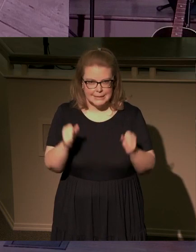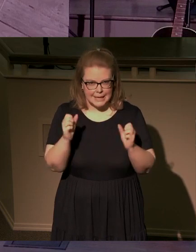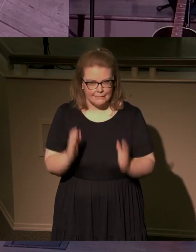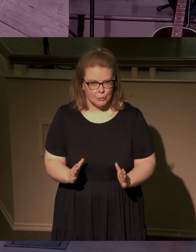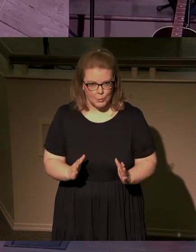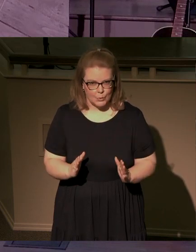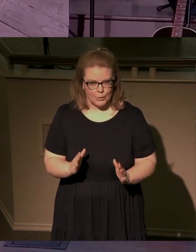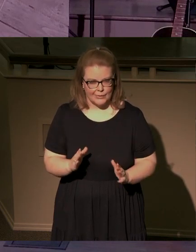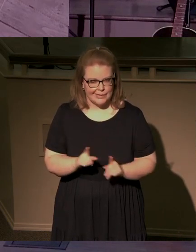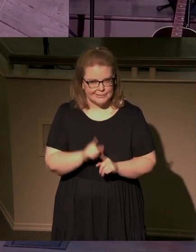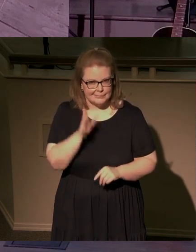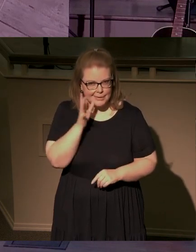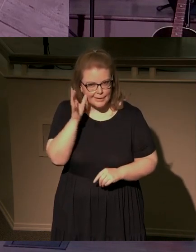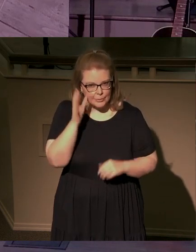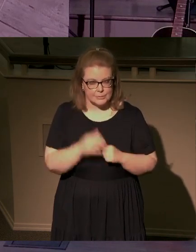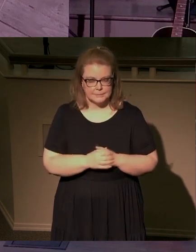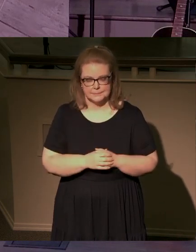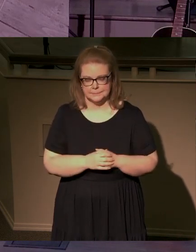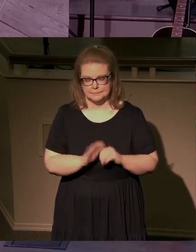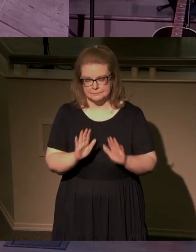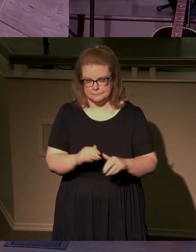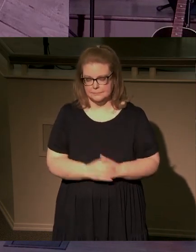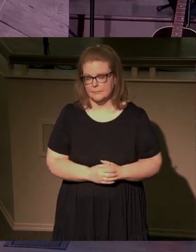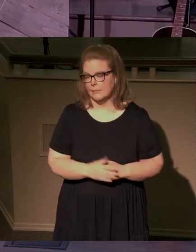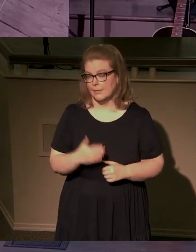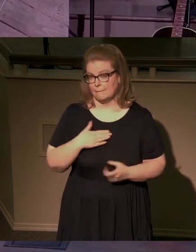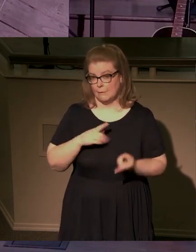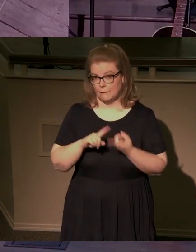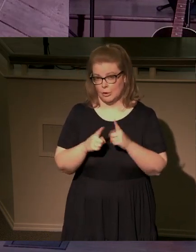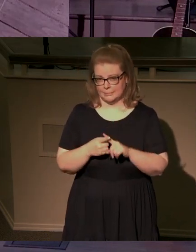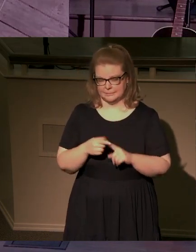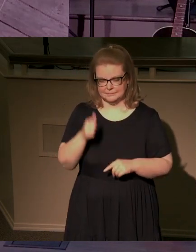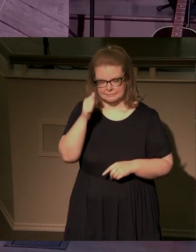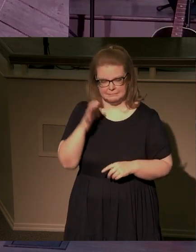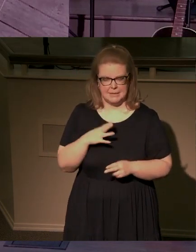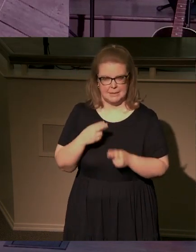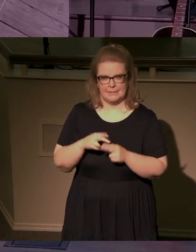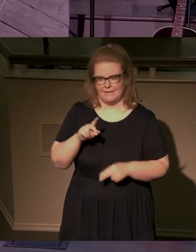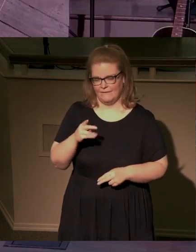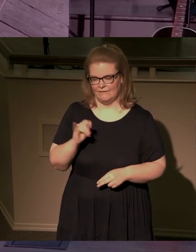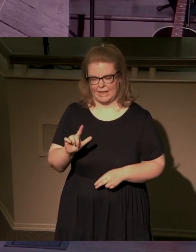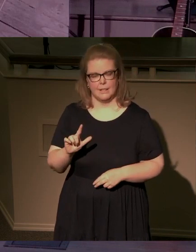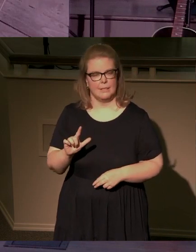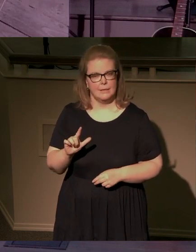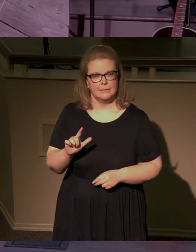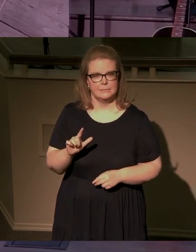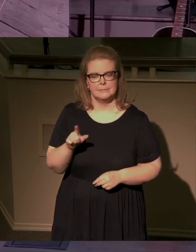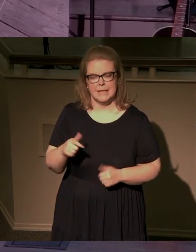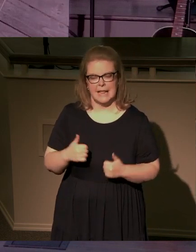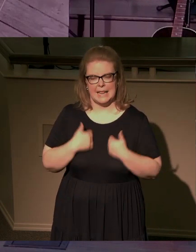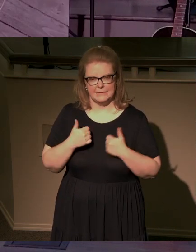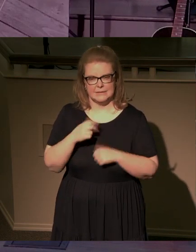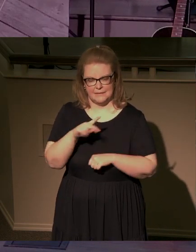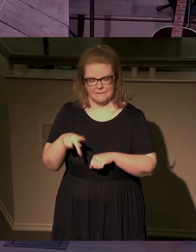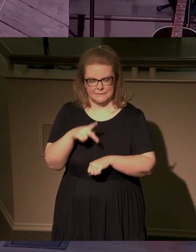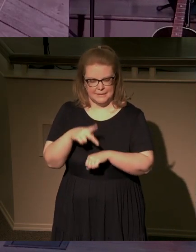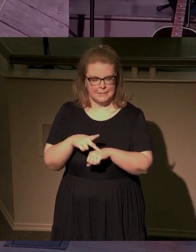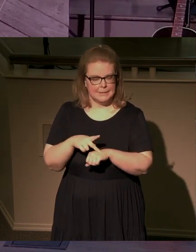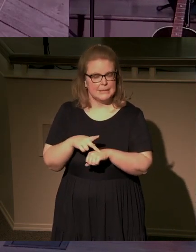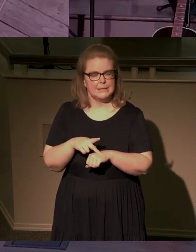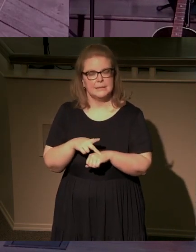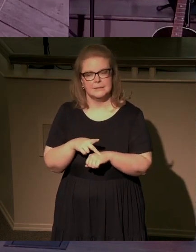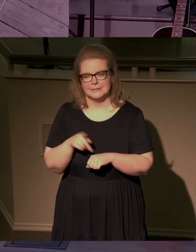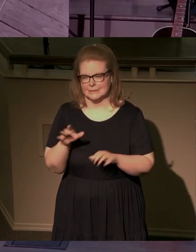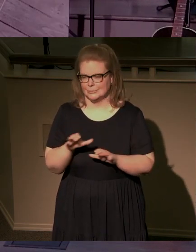I have a friend, his name is Phil. Phil lives in the Philippines, does a